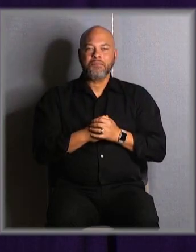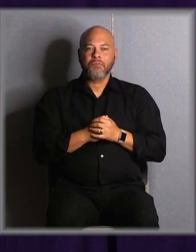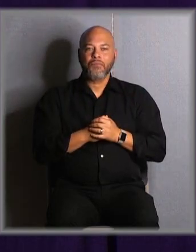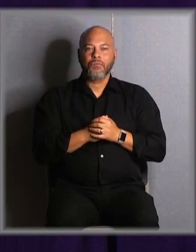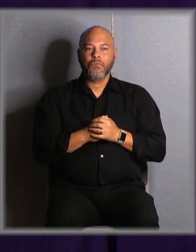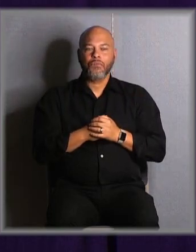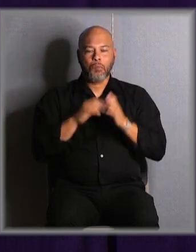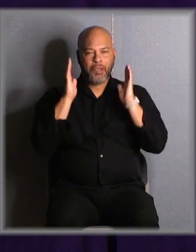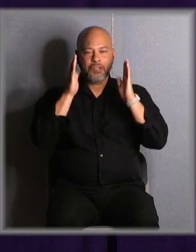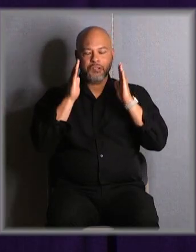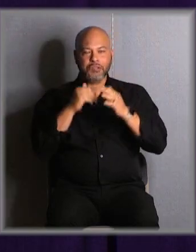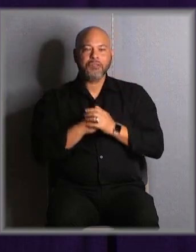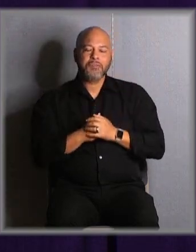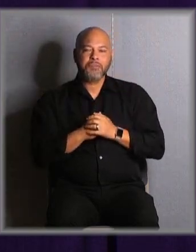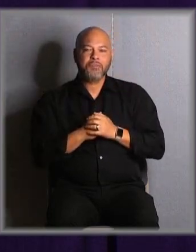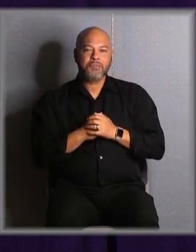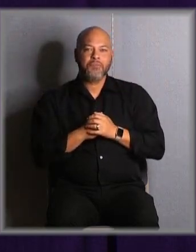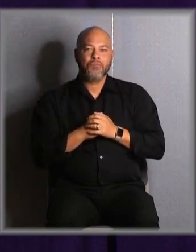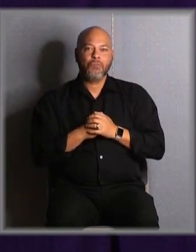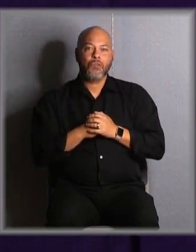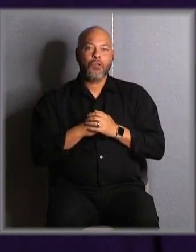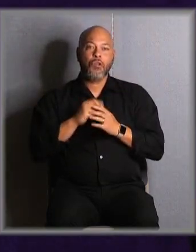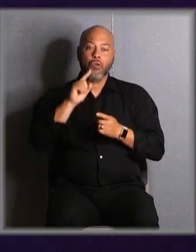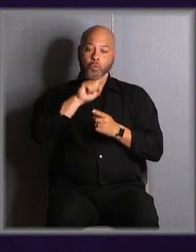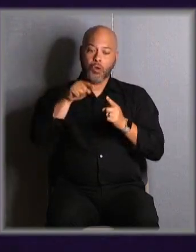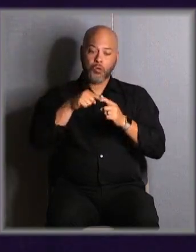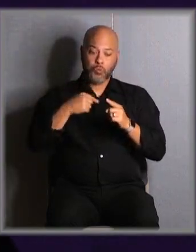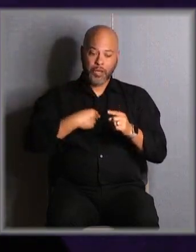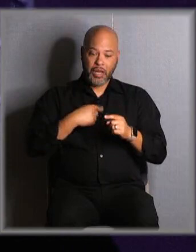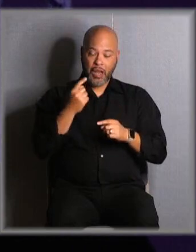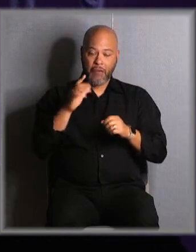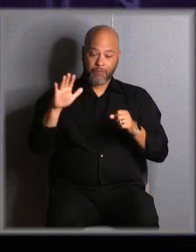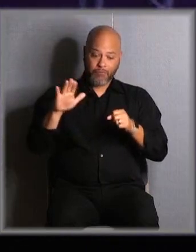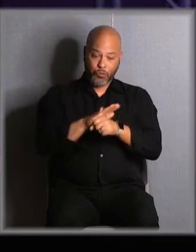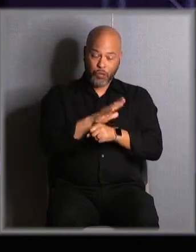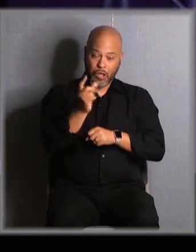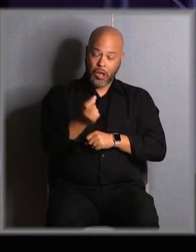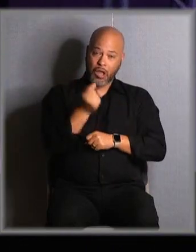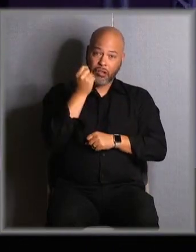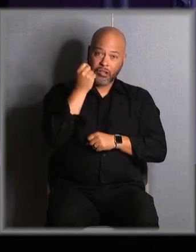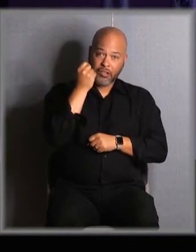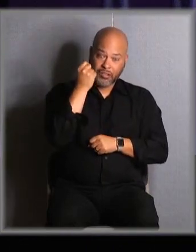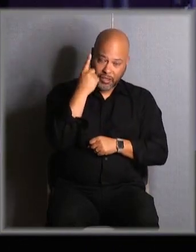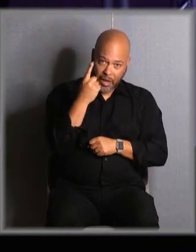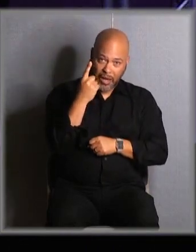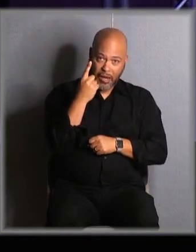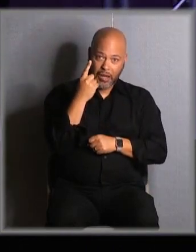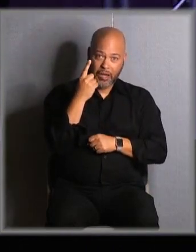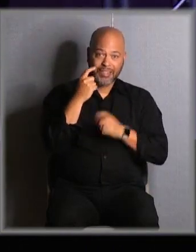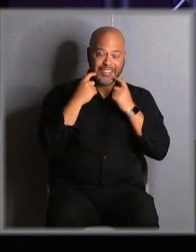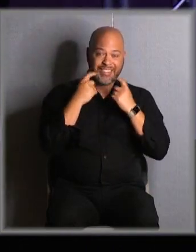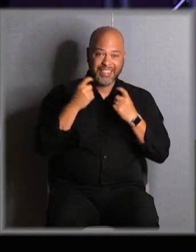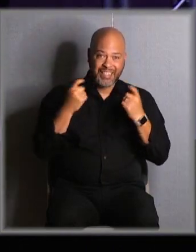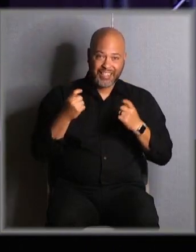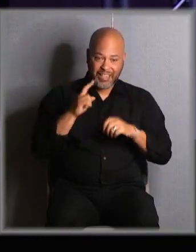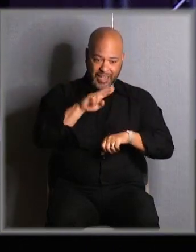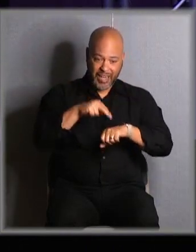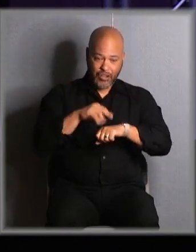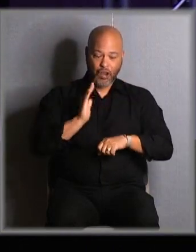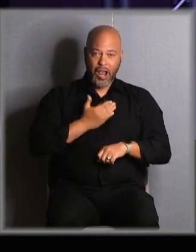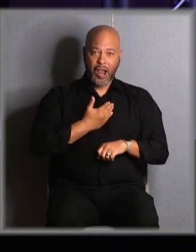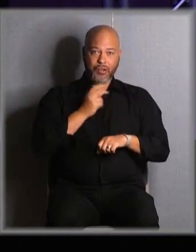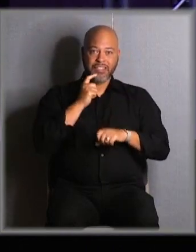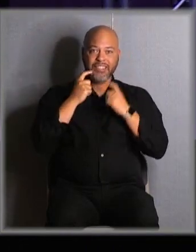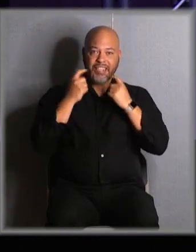this. Once we understand, let me get to this. Once we understand the sin nature of us, we all deal